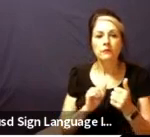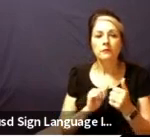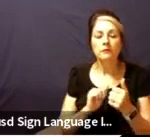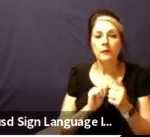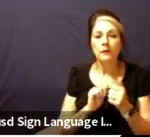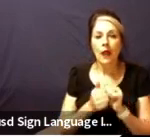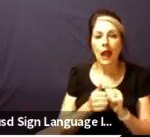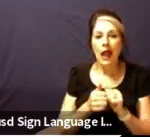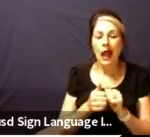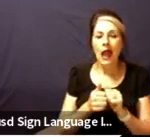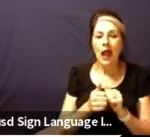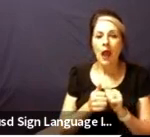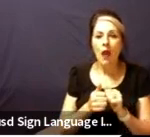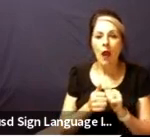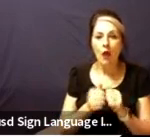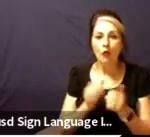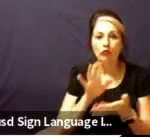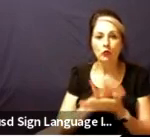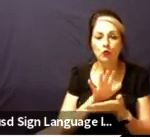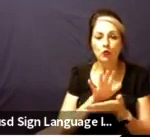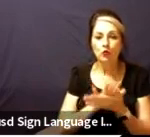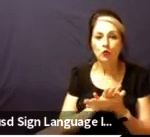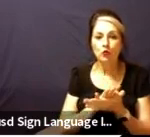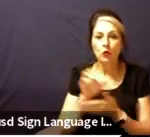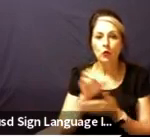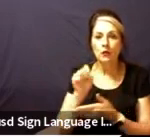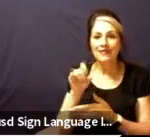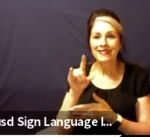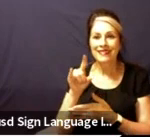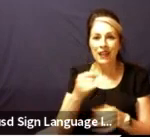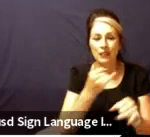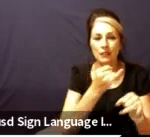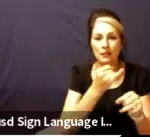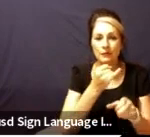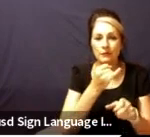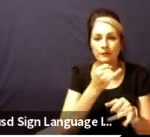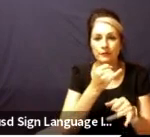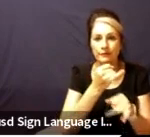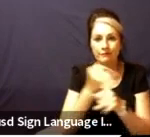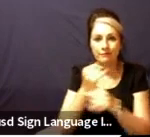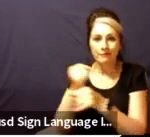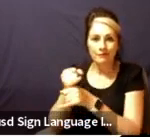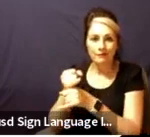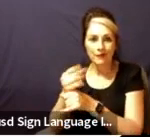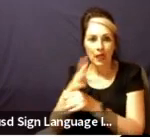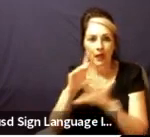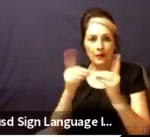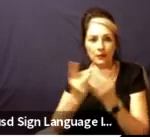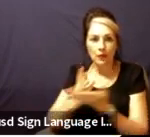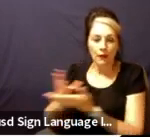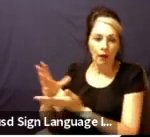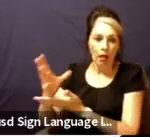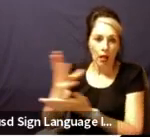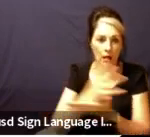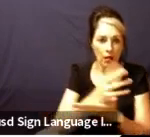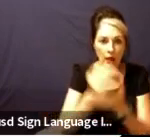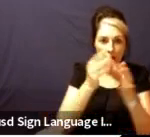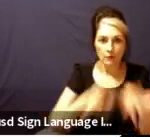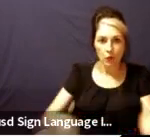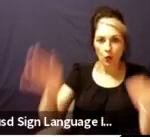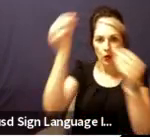is how school sites and the district collect information, important